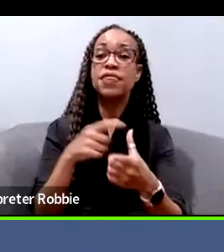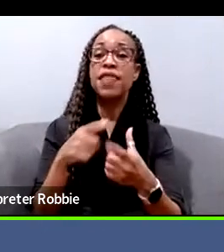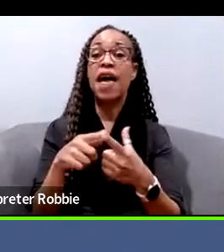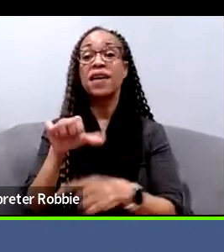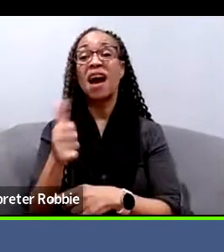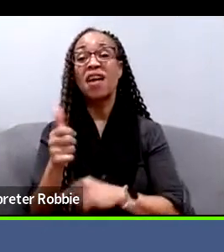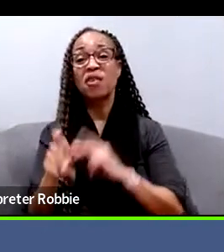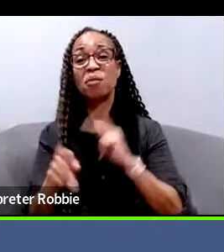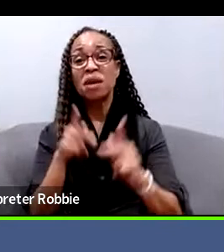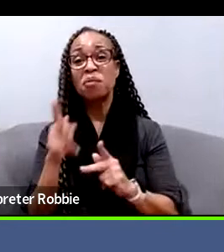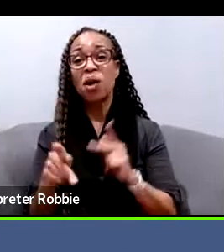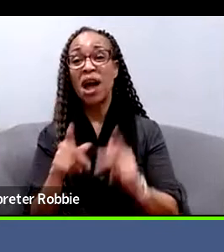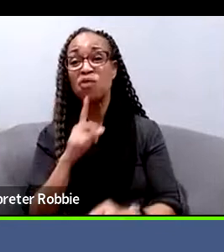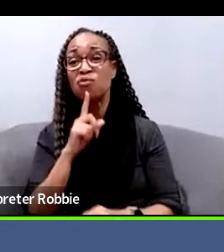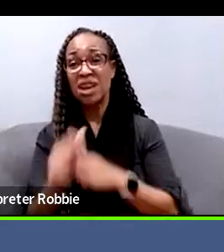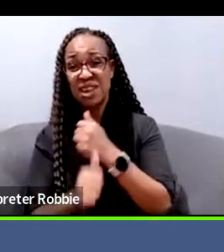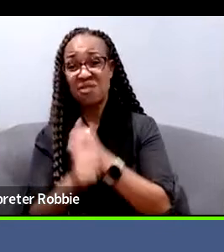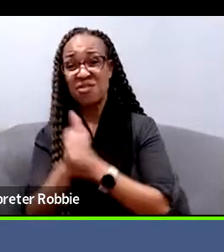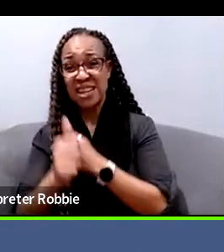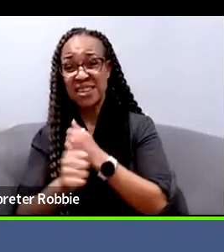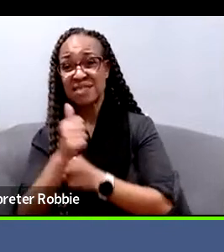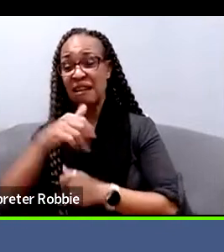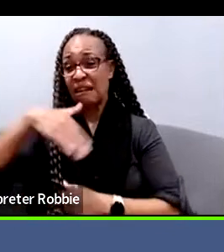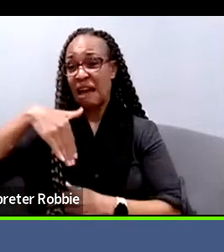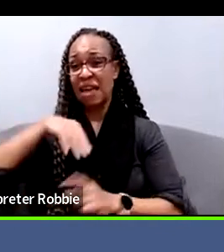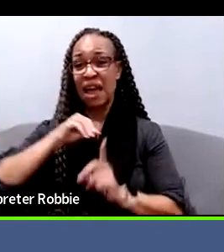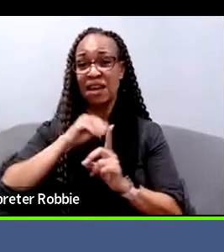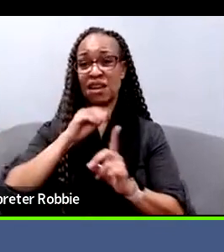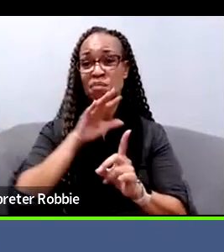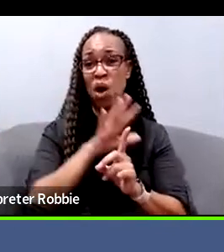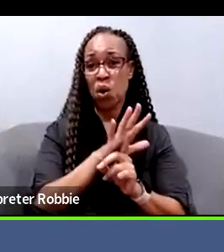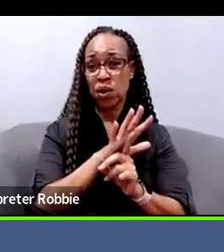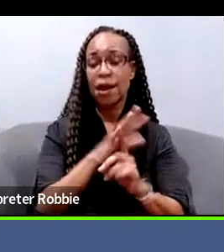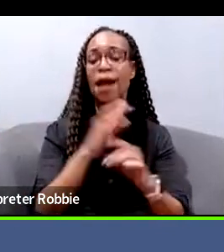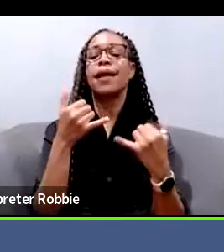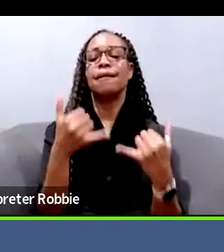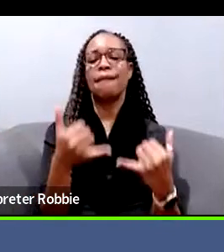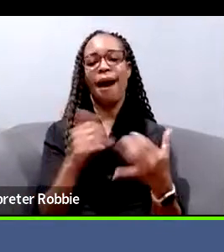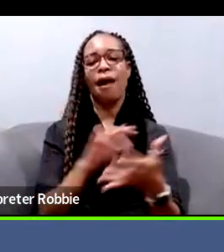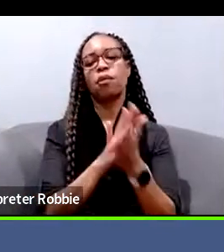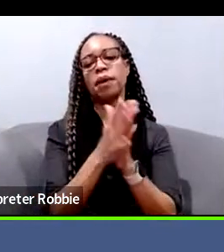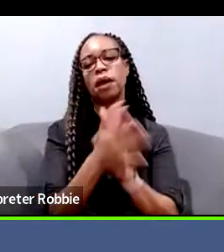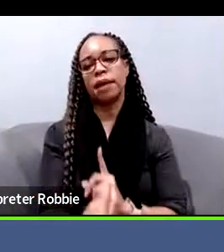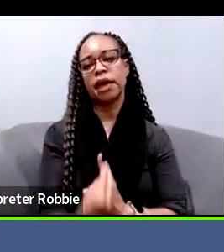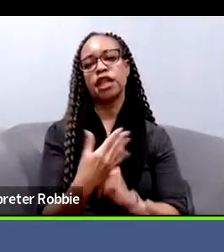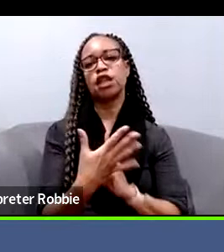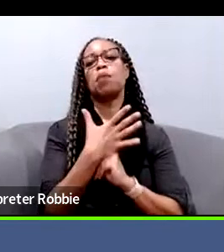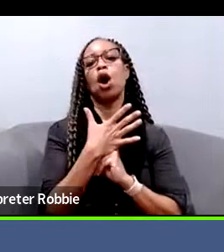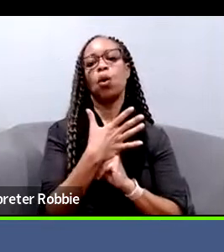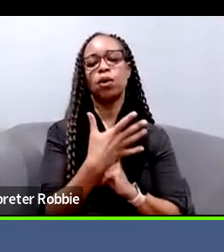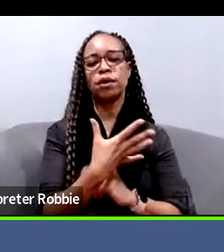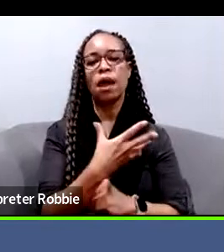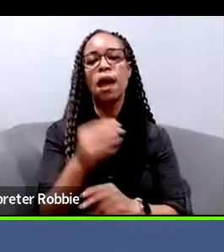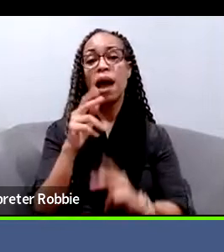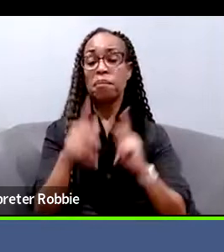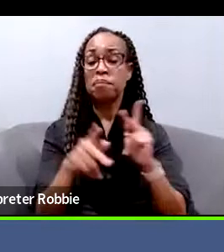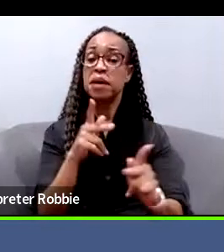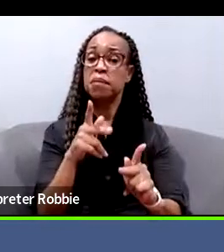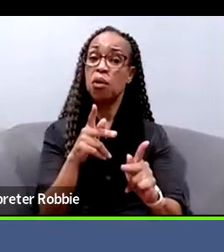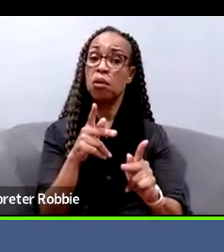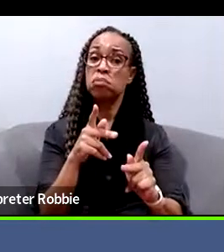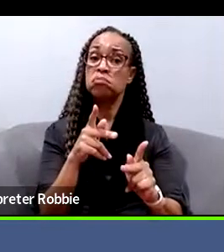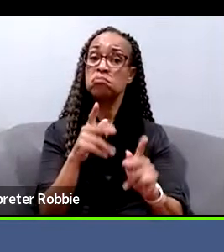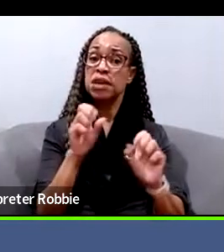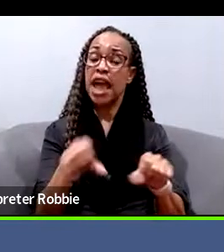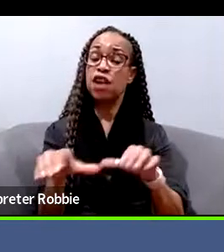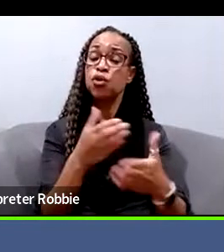are, at very high risk, who weren't yet exposed, eventually that they are getting exposed. And there are things people can do to protect themselves,